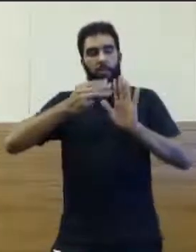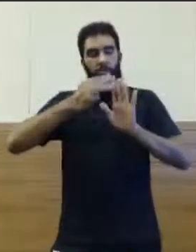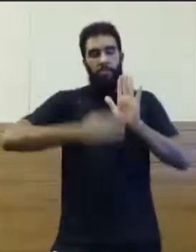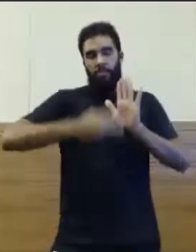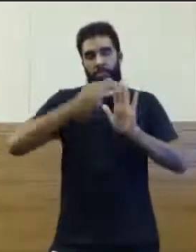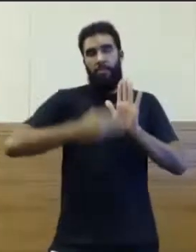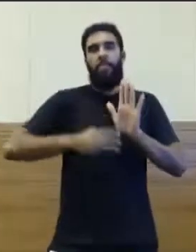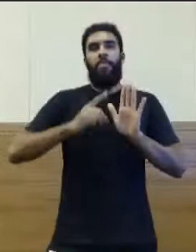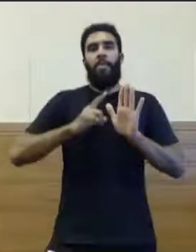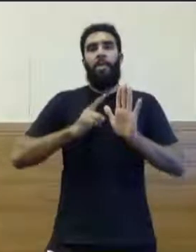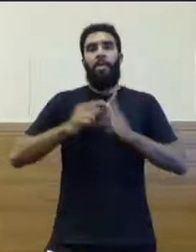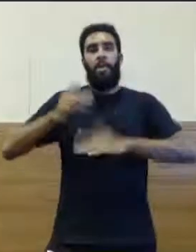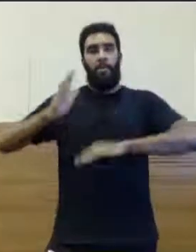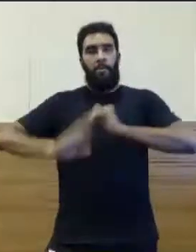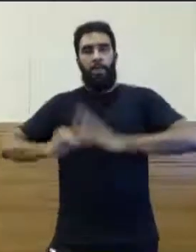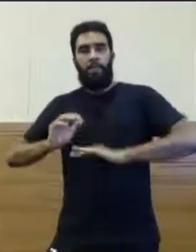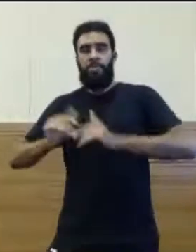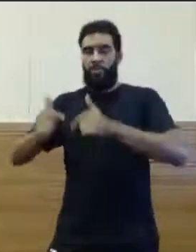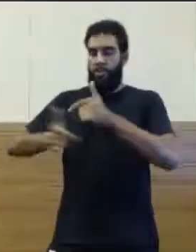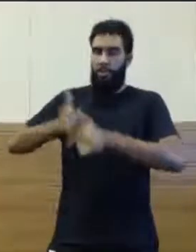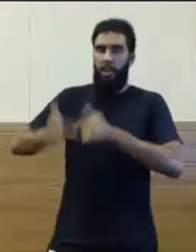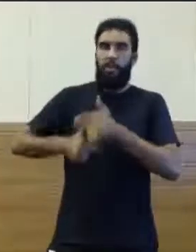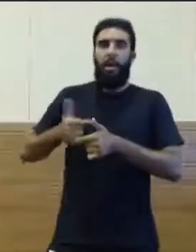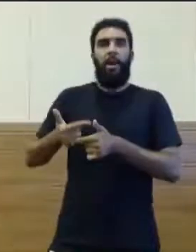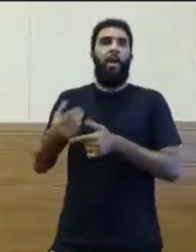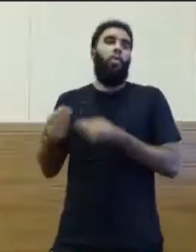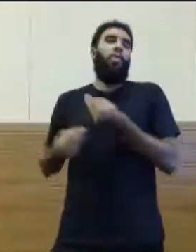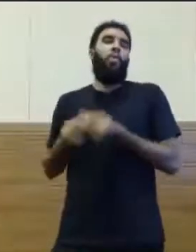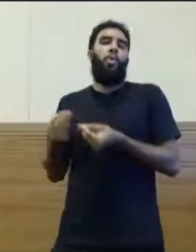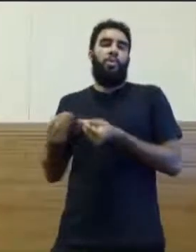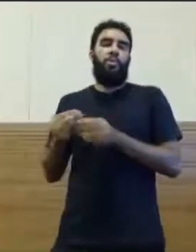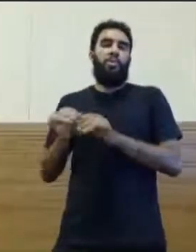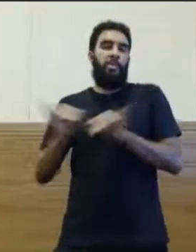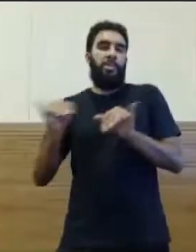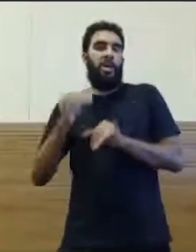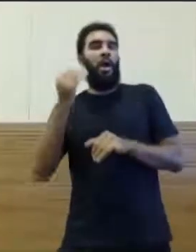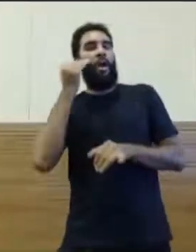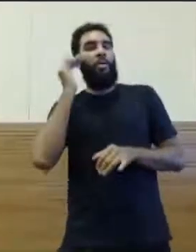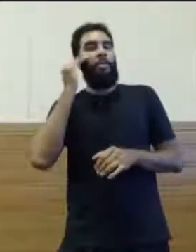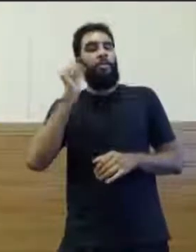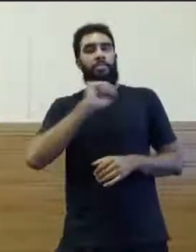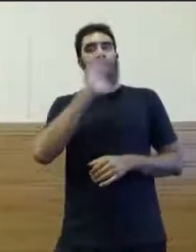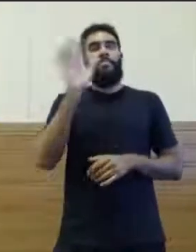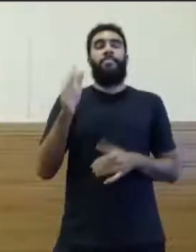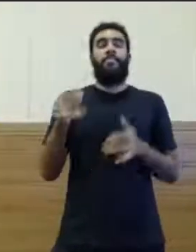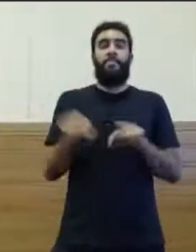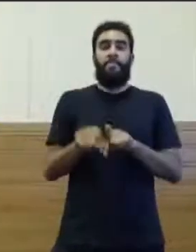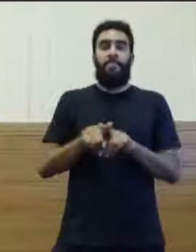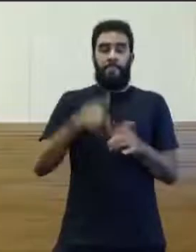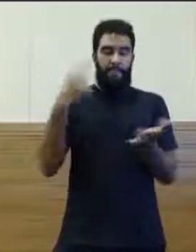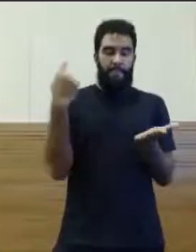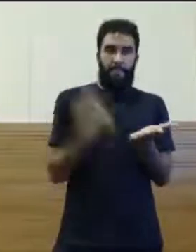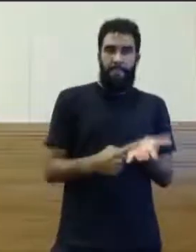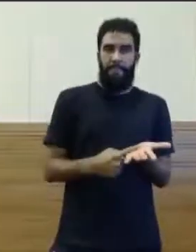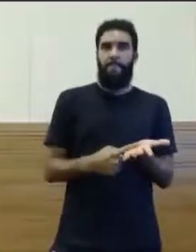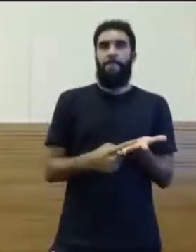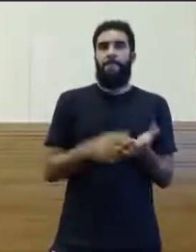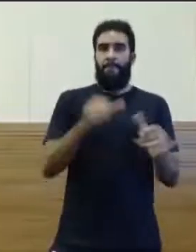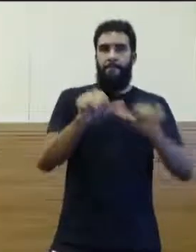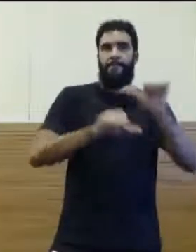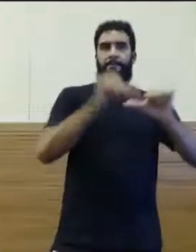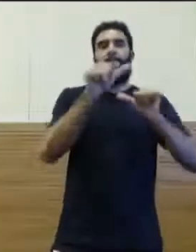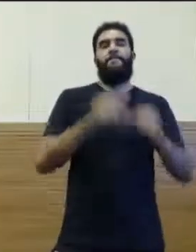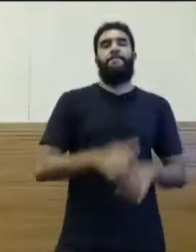methodological suggestions, like practical activities to work this message, and to establish